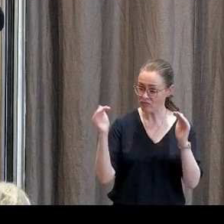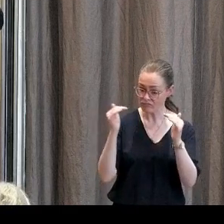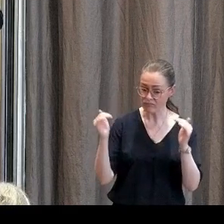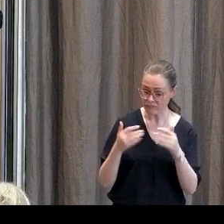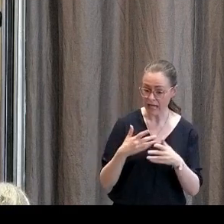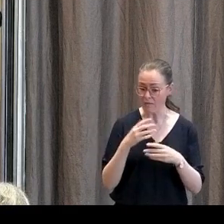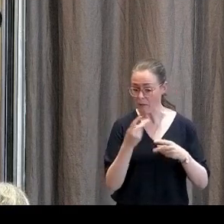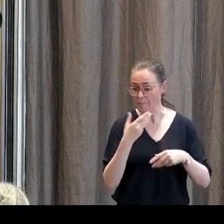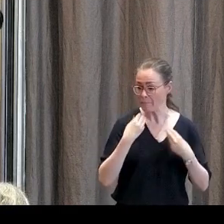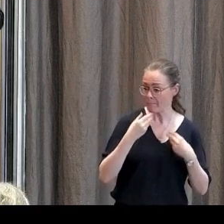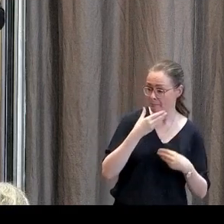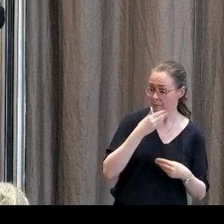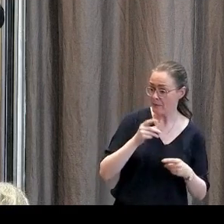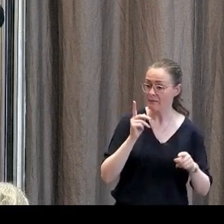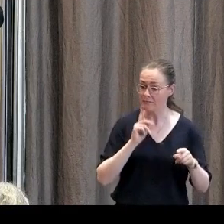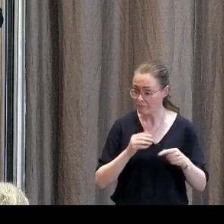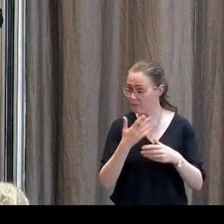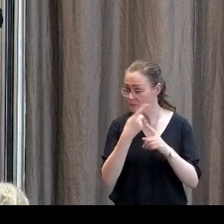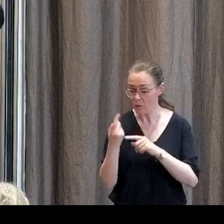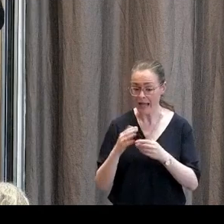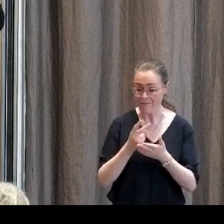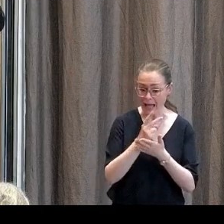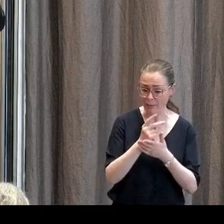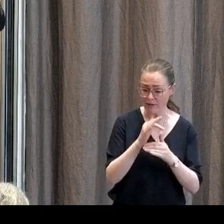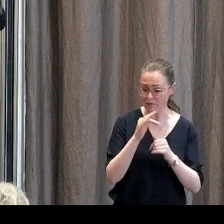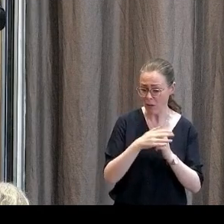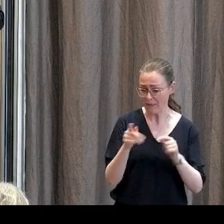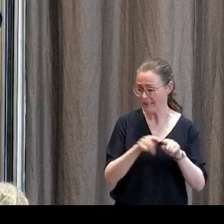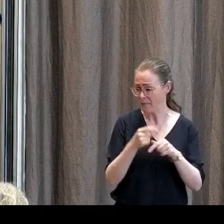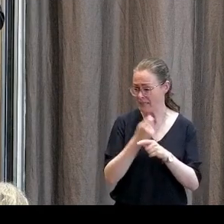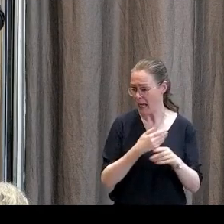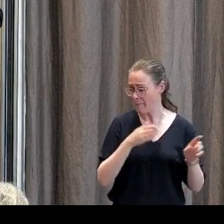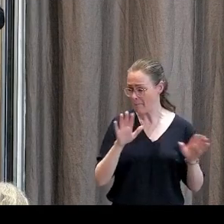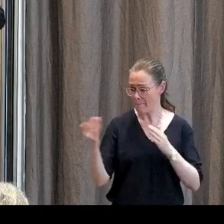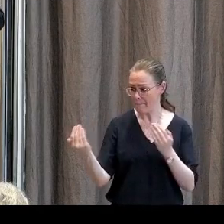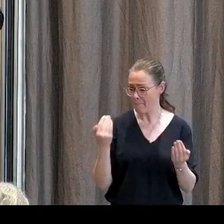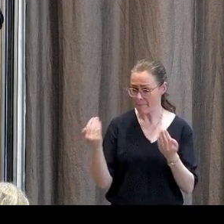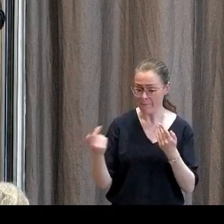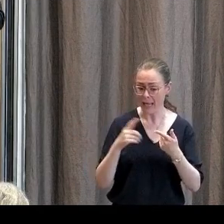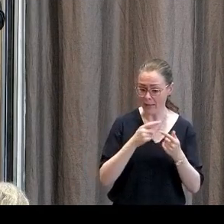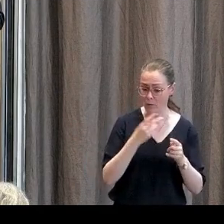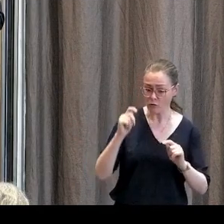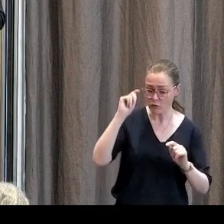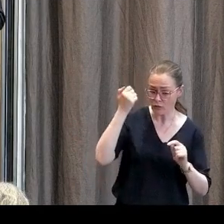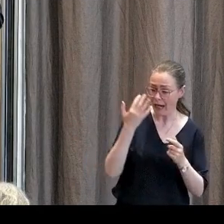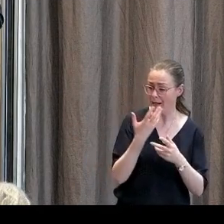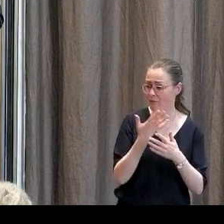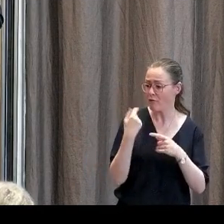mixture between male and female. They've had epilepsy for about the same amount of time, and they've all been trialed with